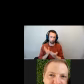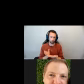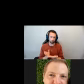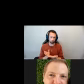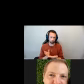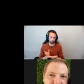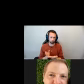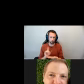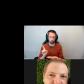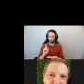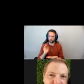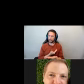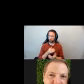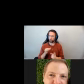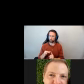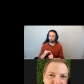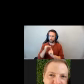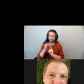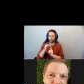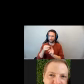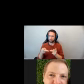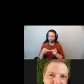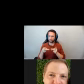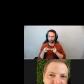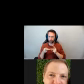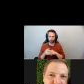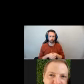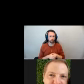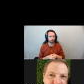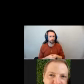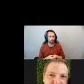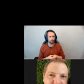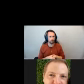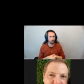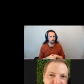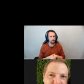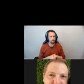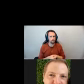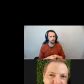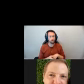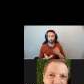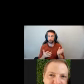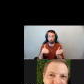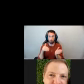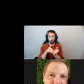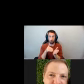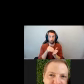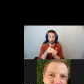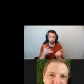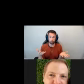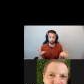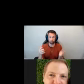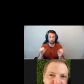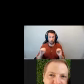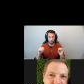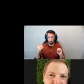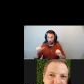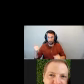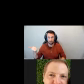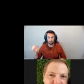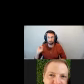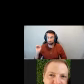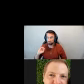position, the ability to go in. So often in these places, there's nobody else, especially from